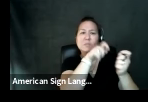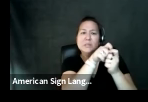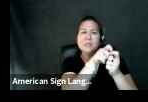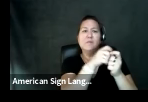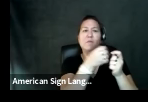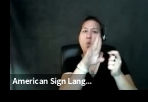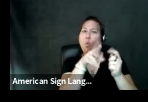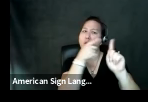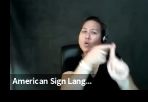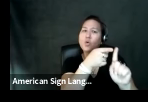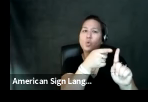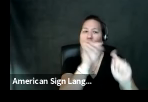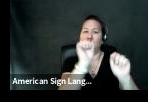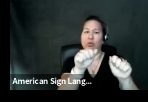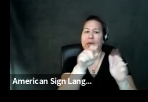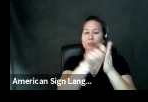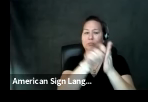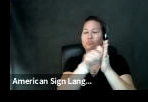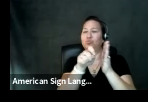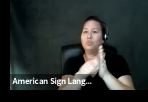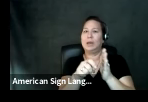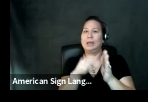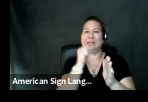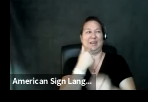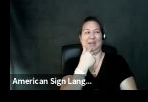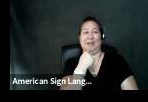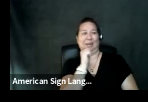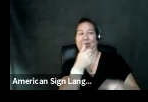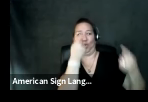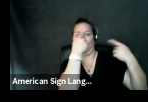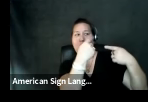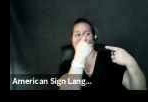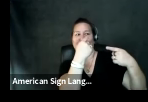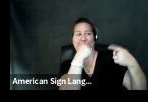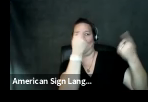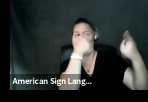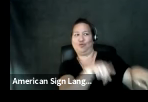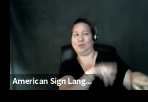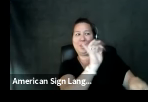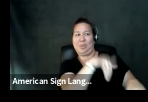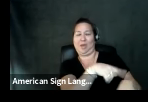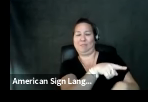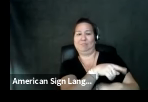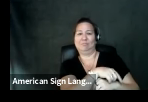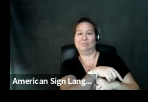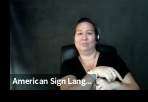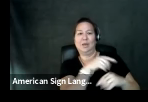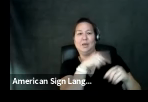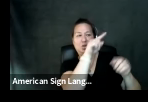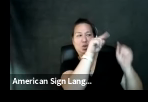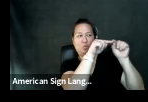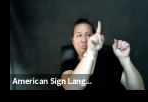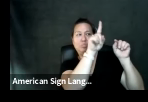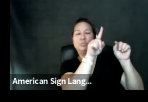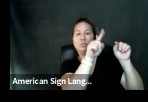goal, you can state that. And there's actually a place there's a consent page where you sign, and there's a place where you